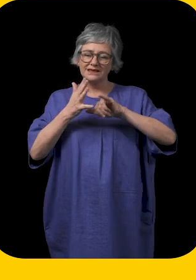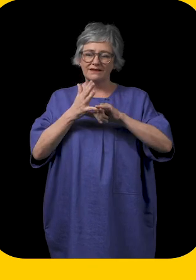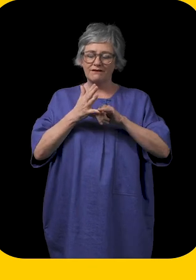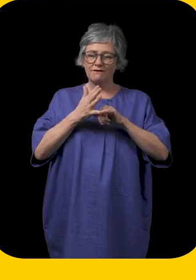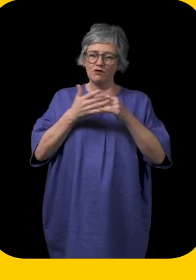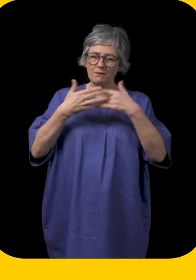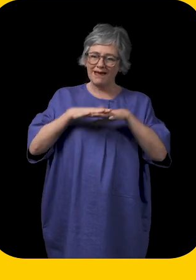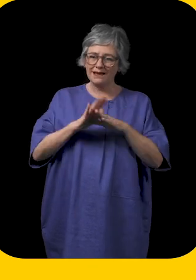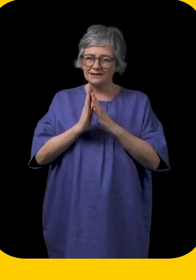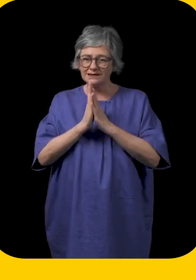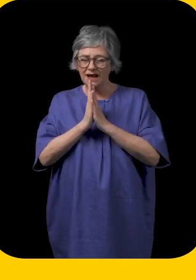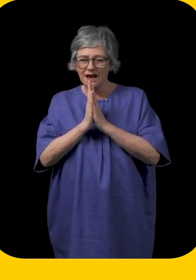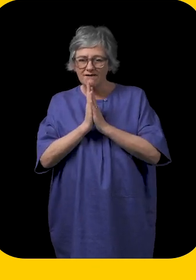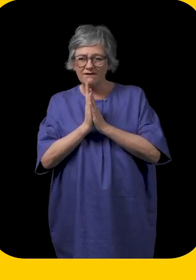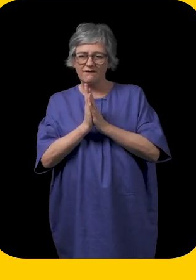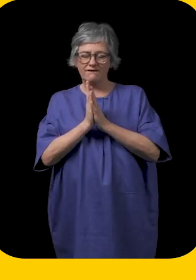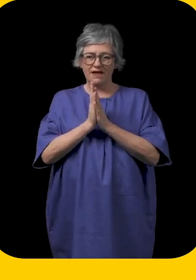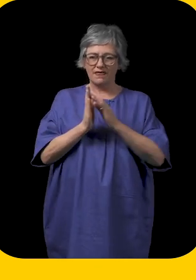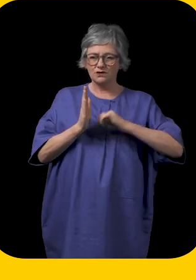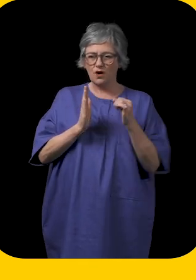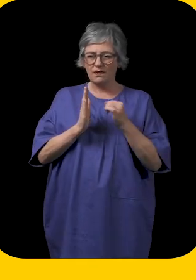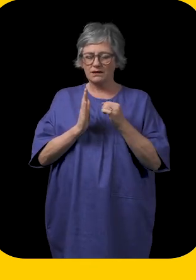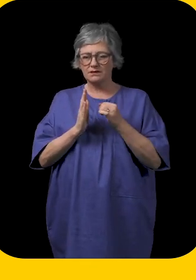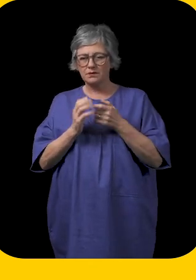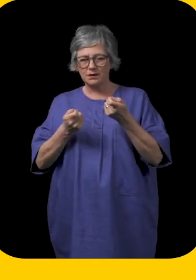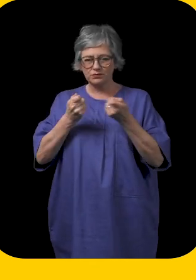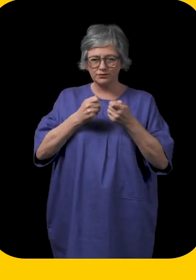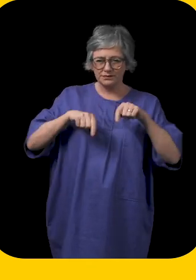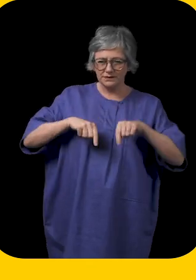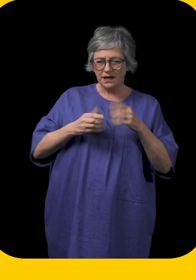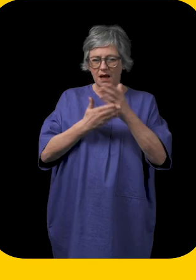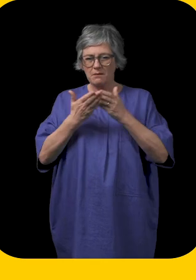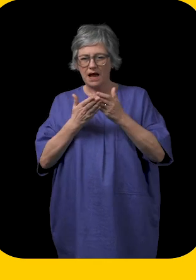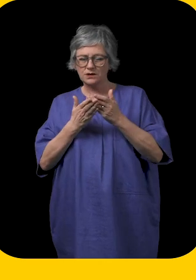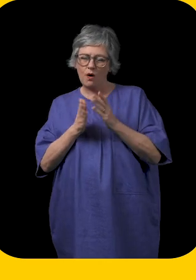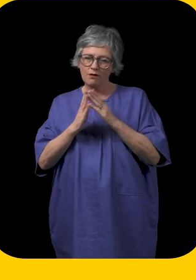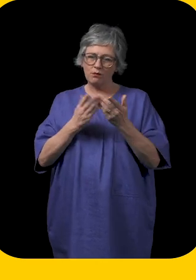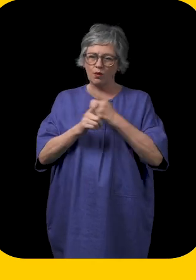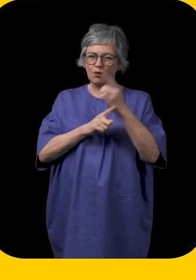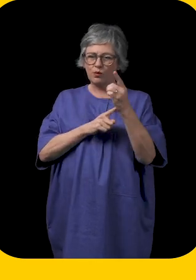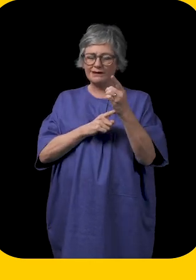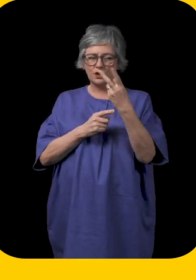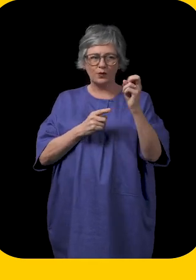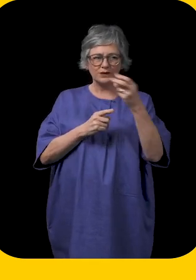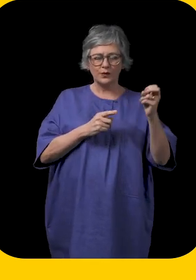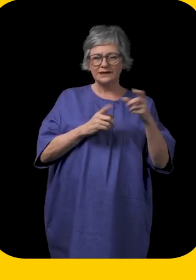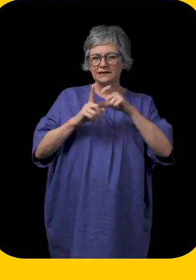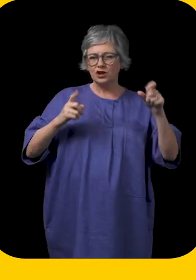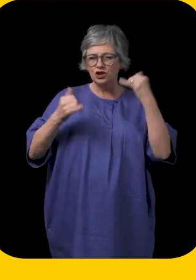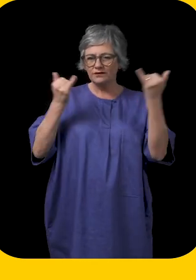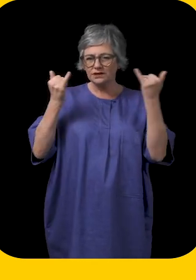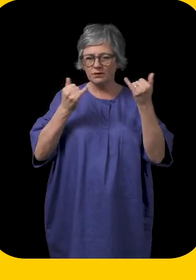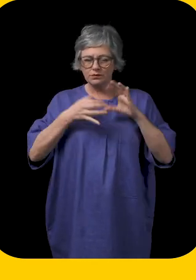Interfaith Scotland and I will be chairing today's event. This event is part of Book Week Scotland 2020 Digital Festival